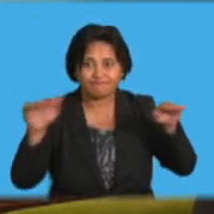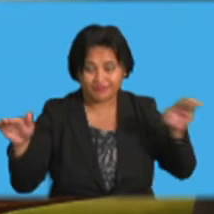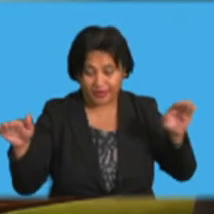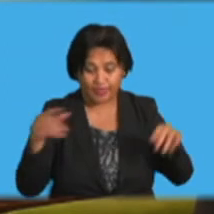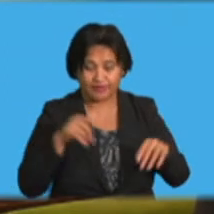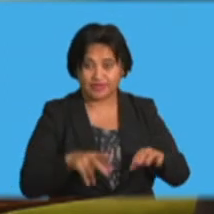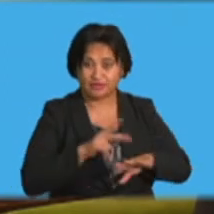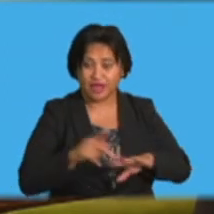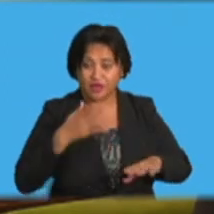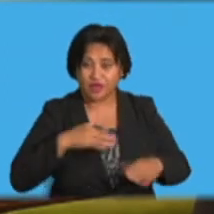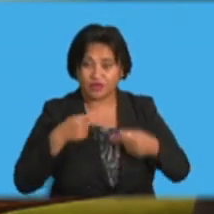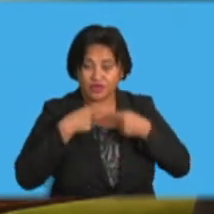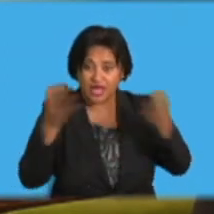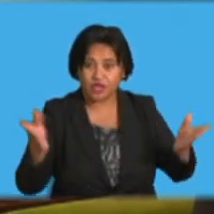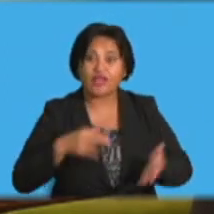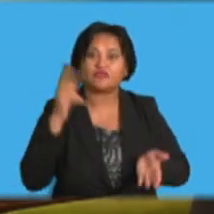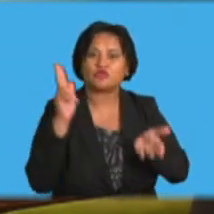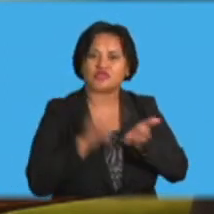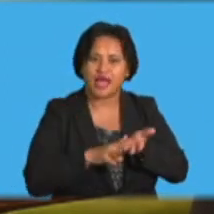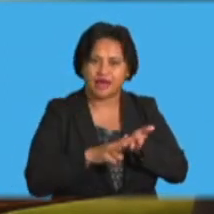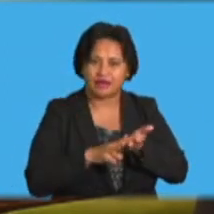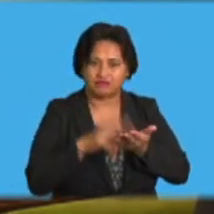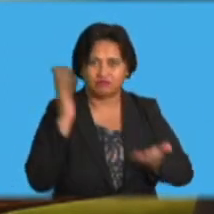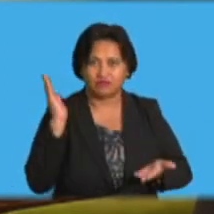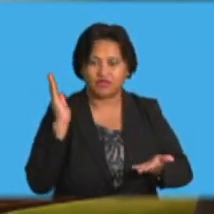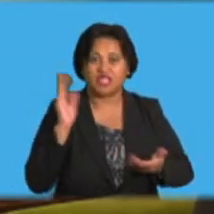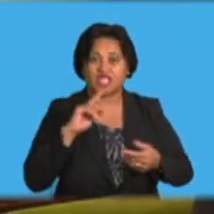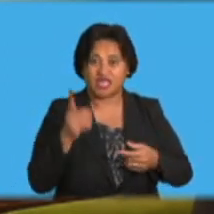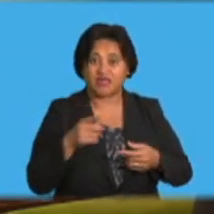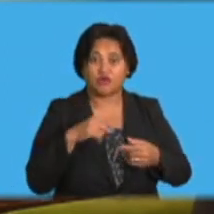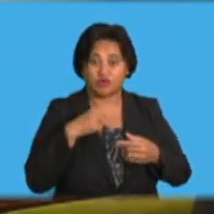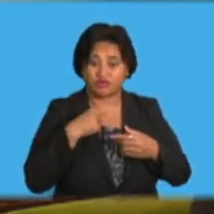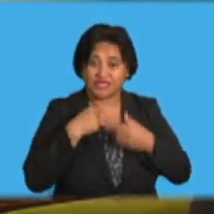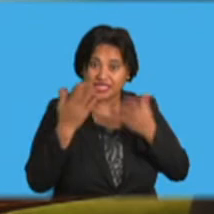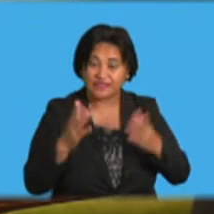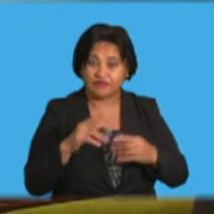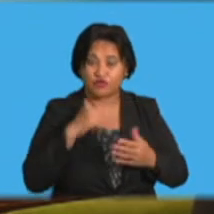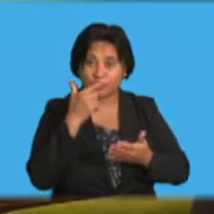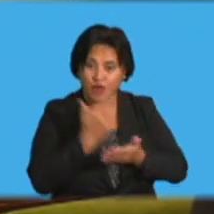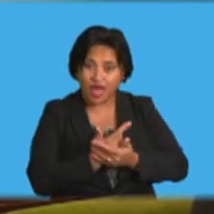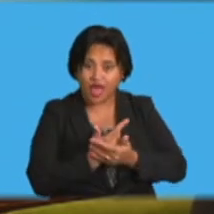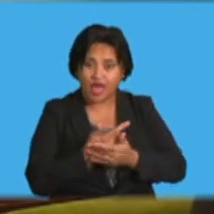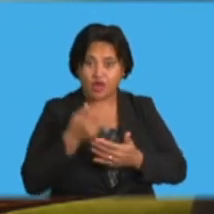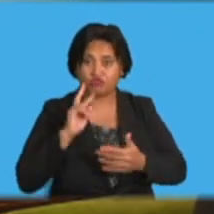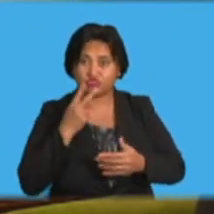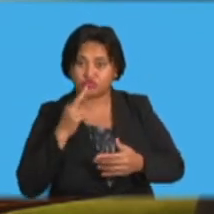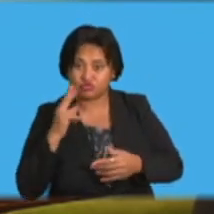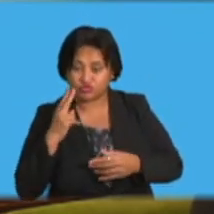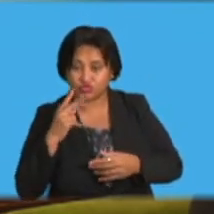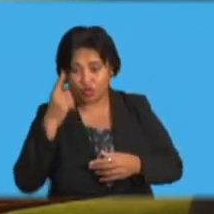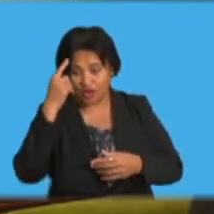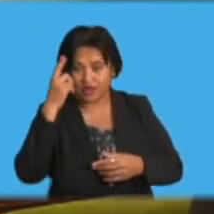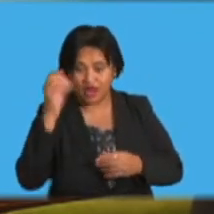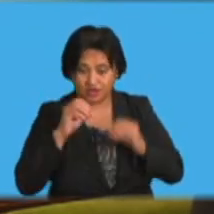Parliament, that they all have to sign a statutory declaration under the False Information Act 2016. Any false information given to government for the purpose